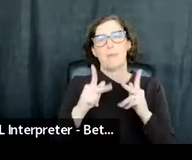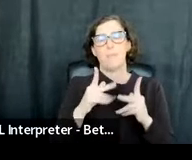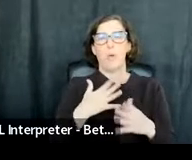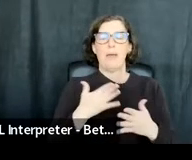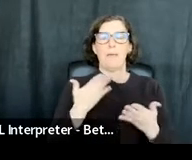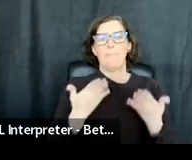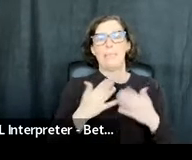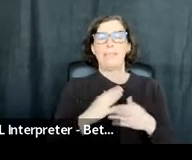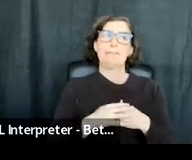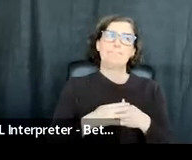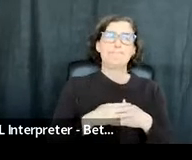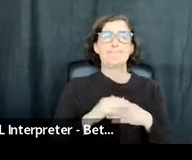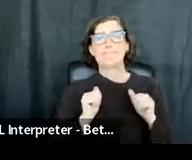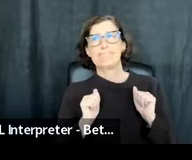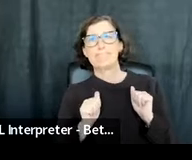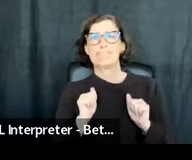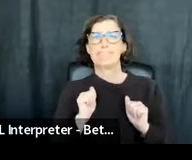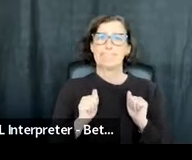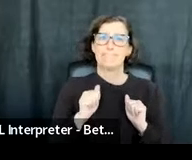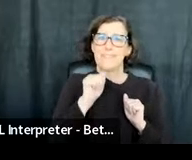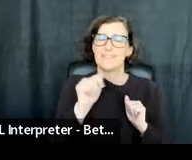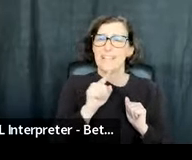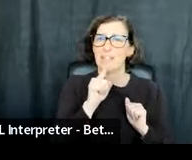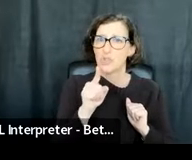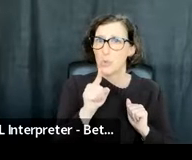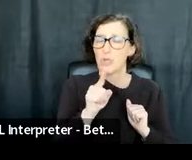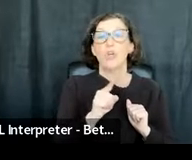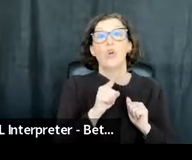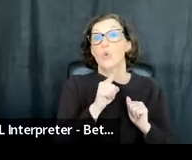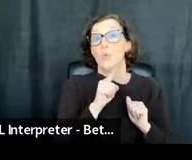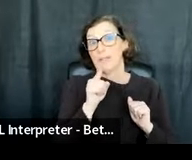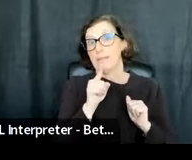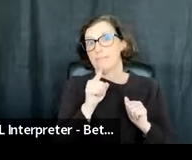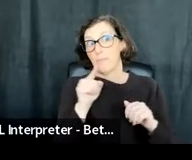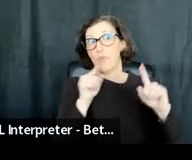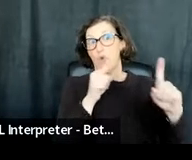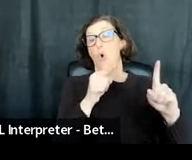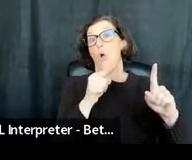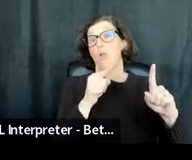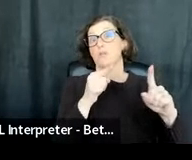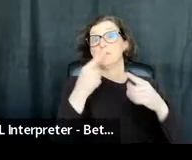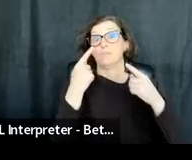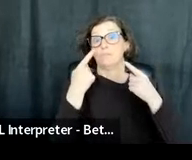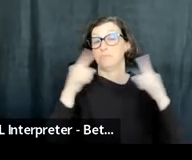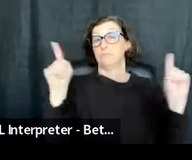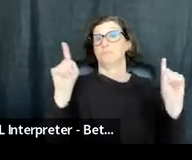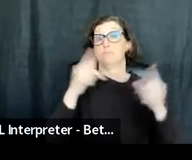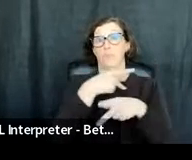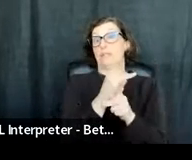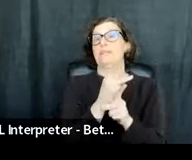in the organization, the ultimate bottom line is productivity. The bottom line is